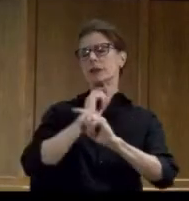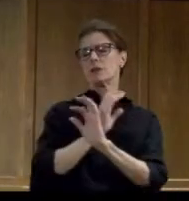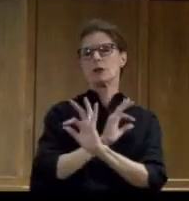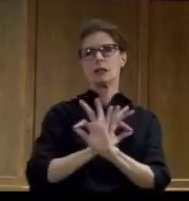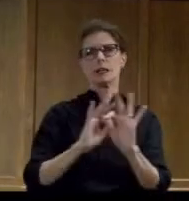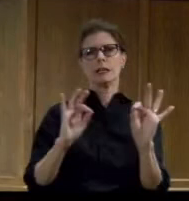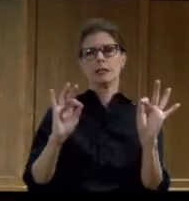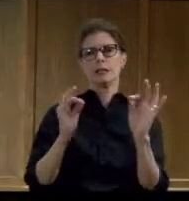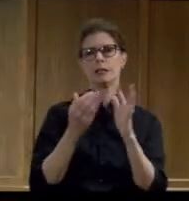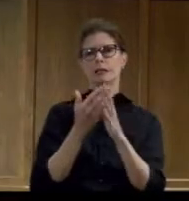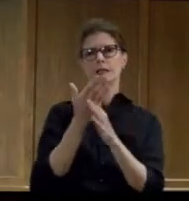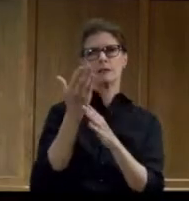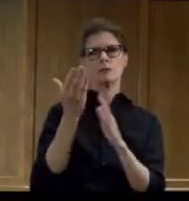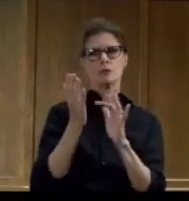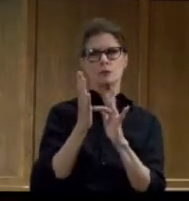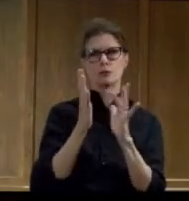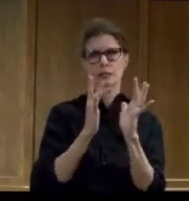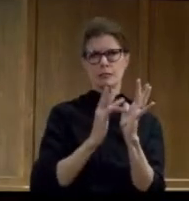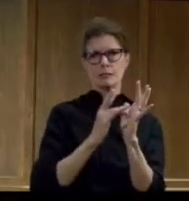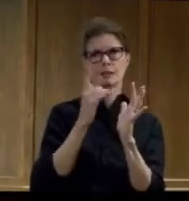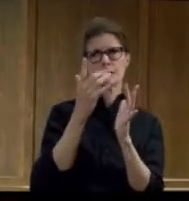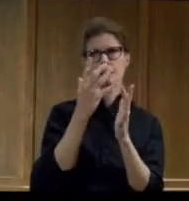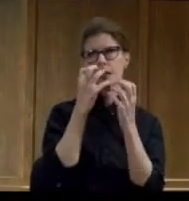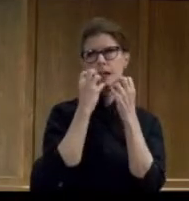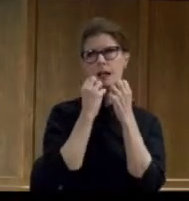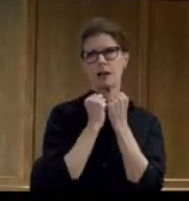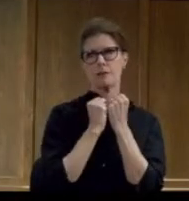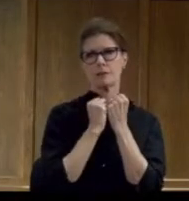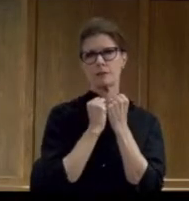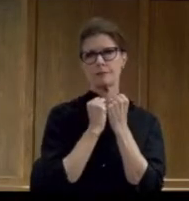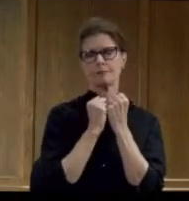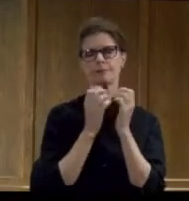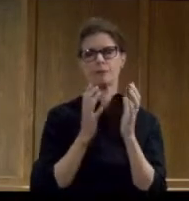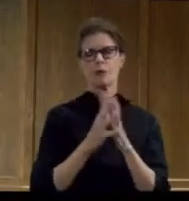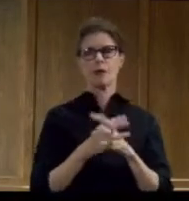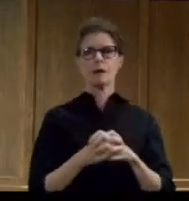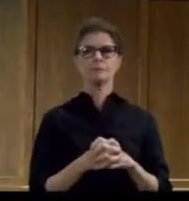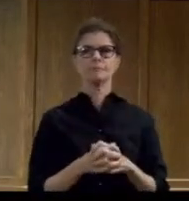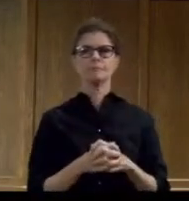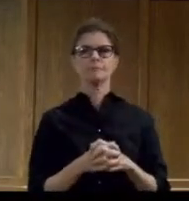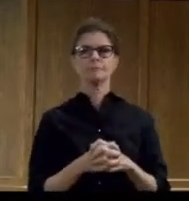loves. So the first blessing I want to point out is this. God